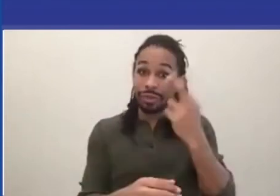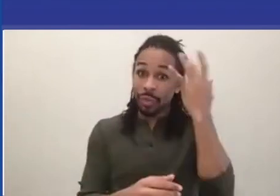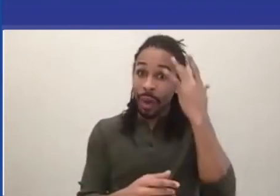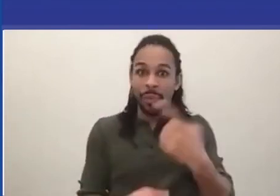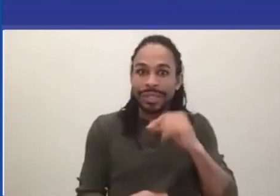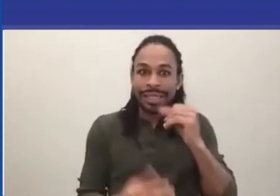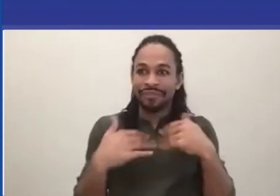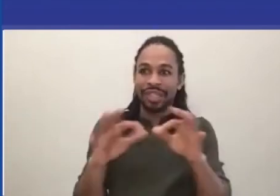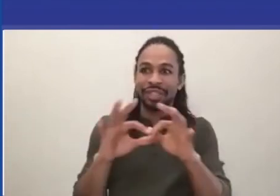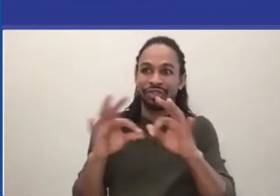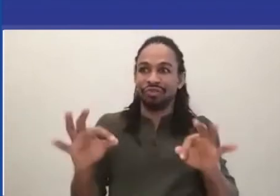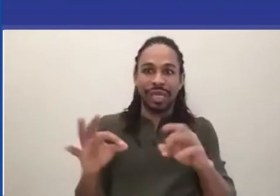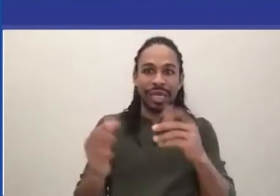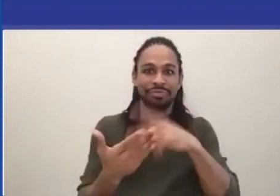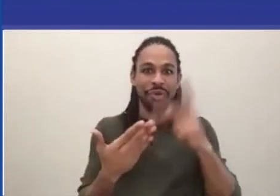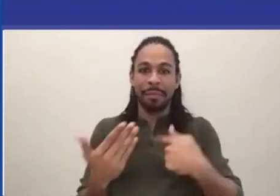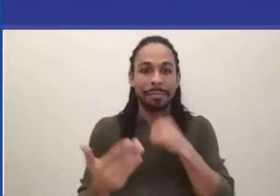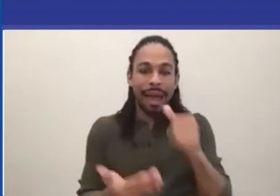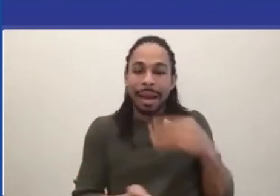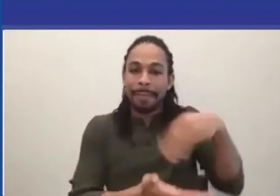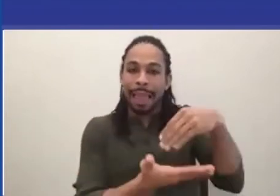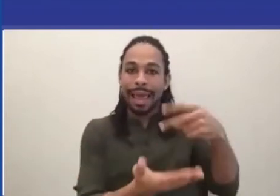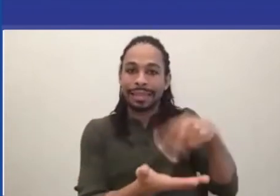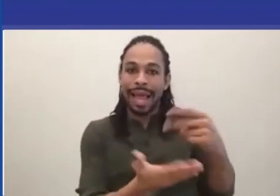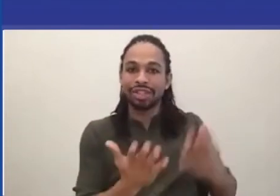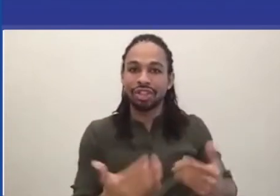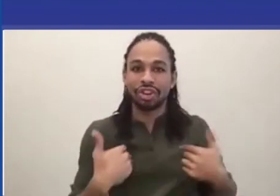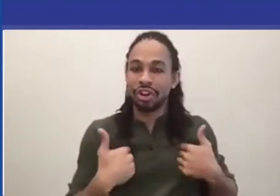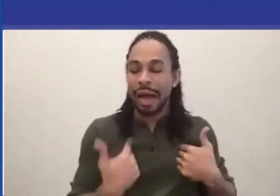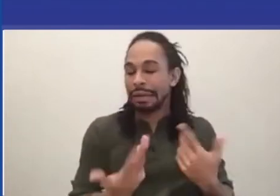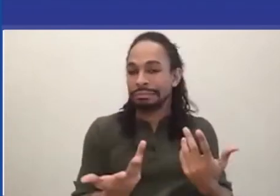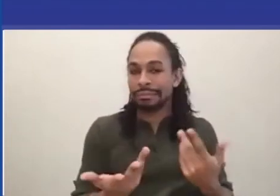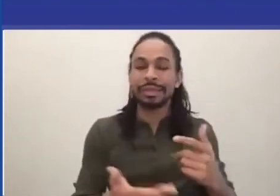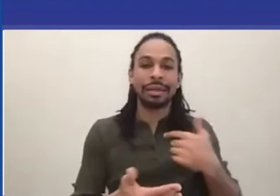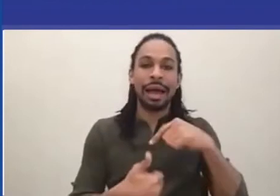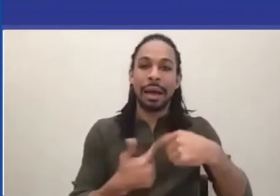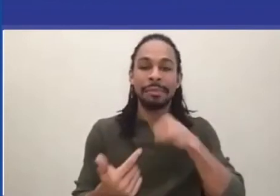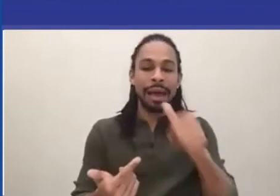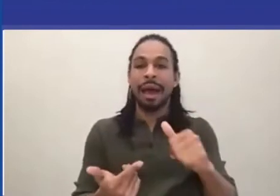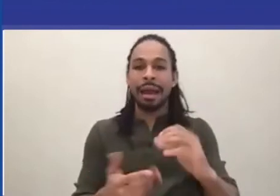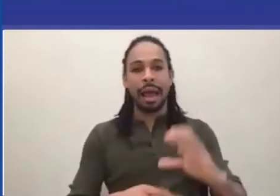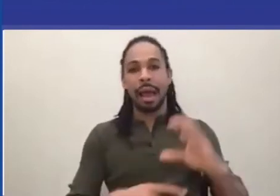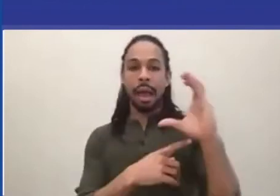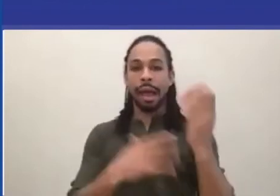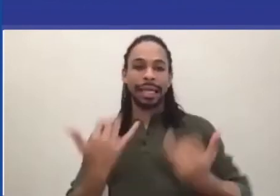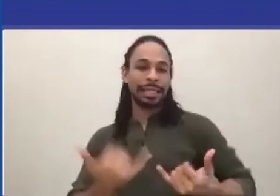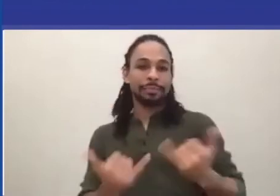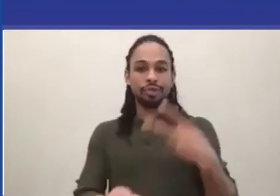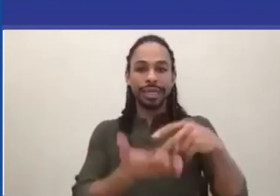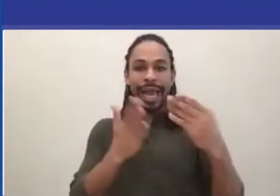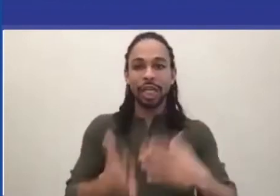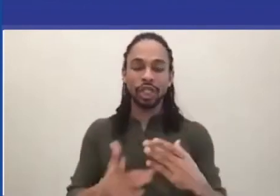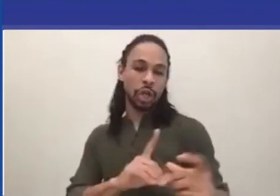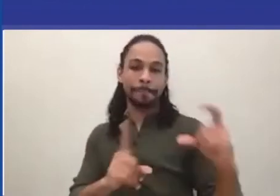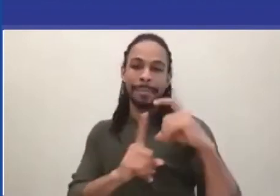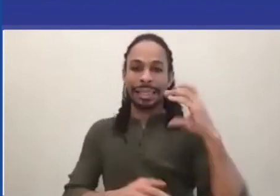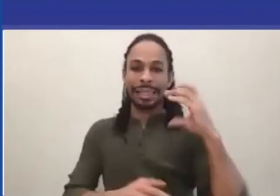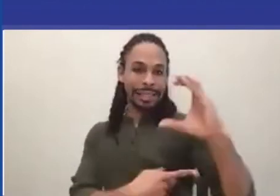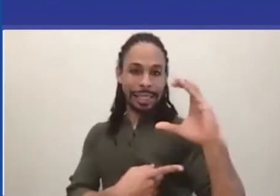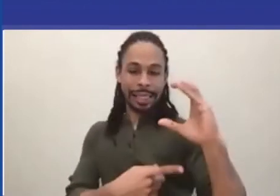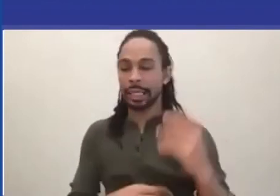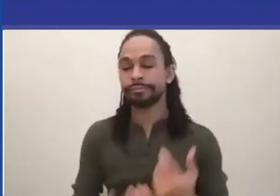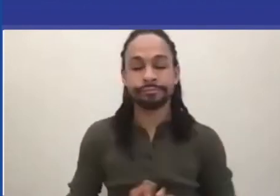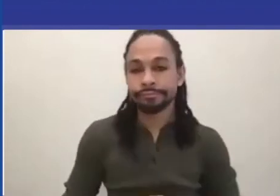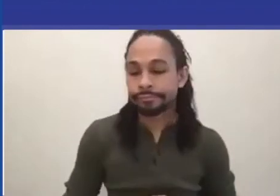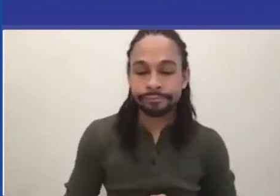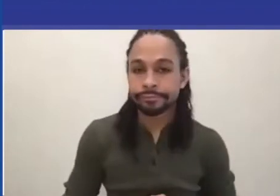ballet dancer. I'm not a capital C contemporary dancer. And I started